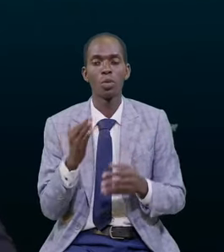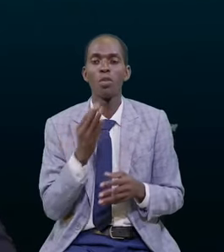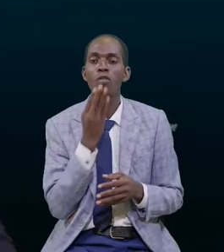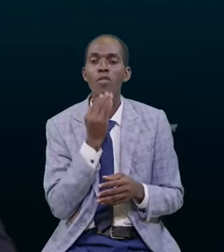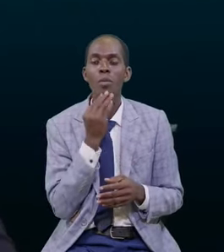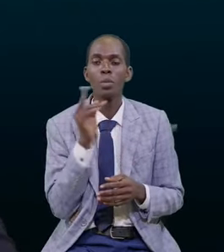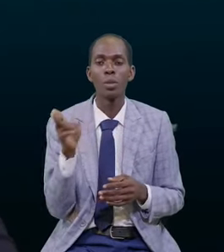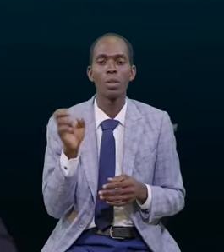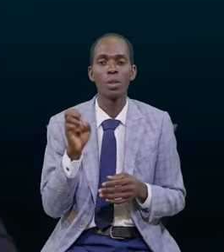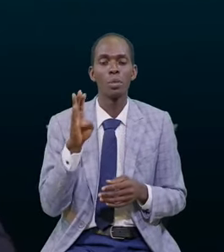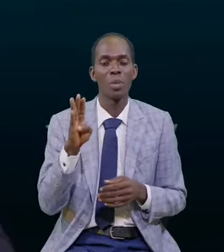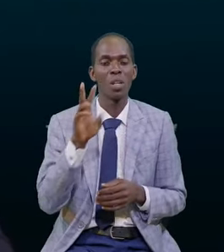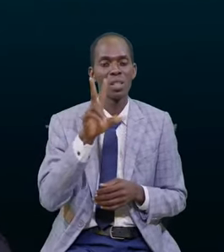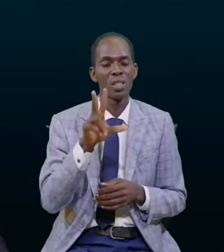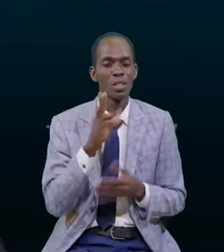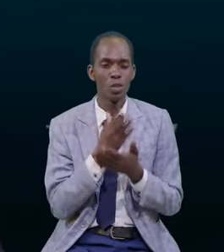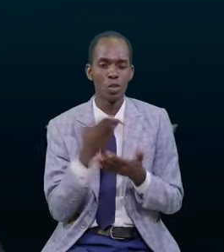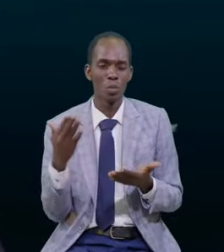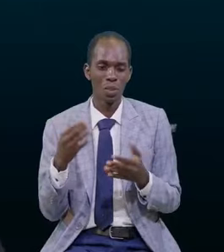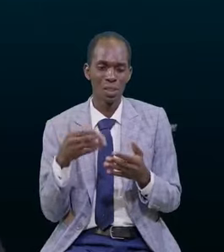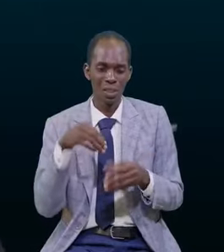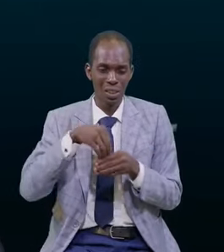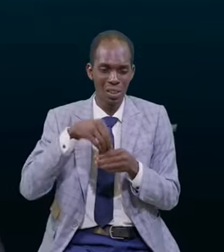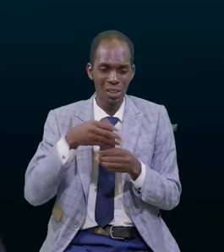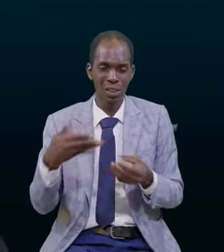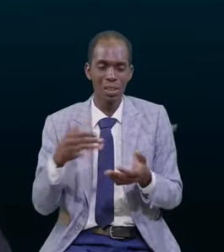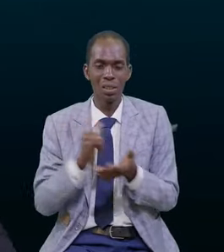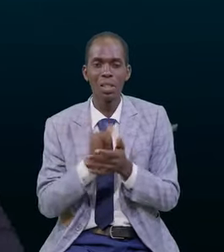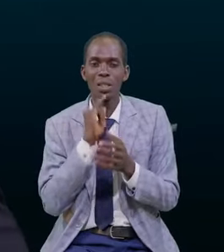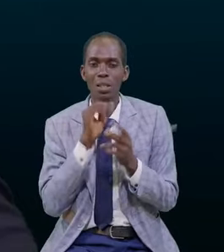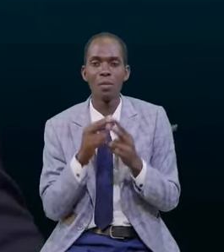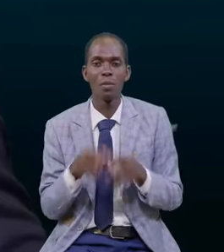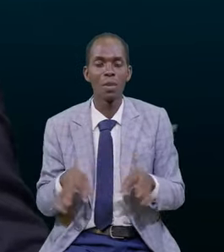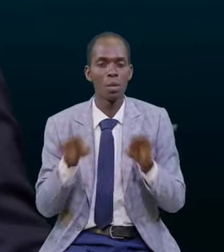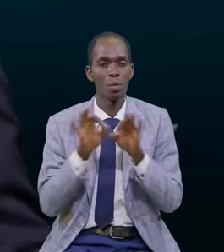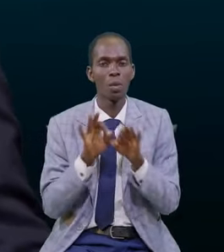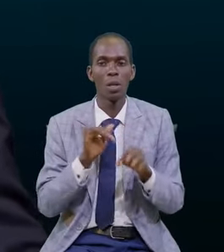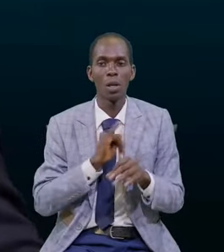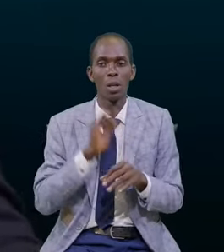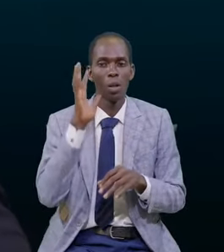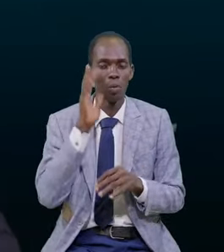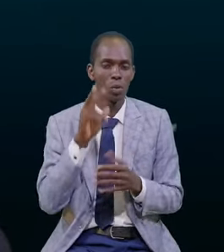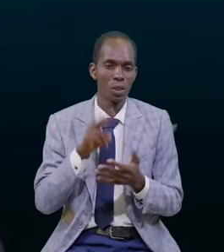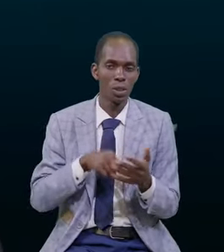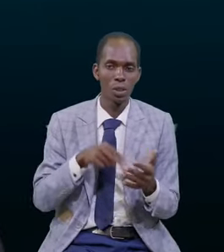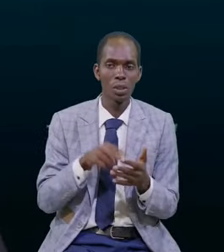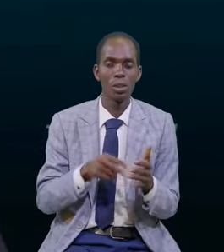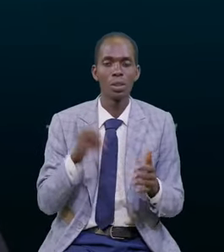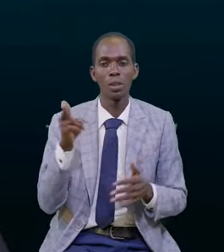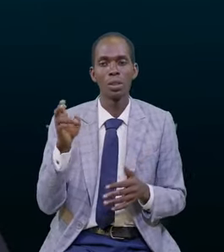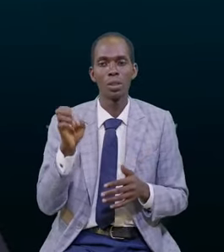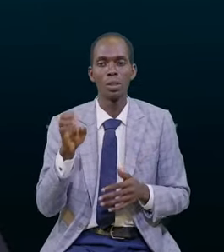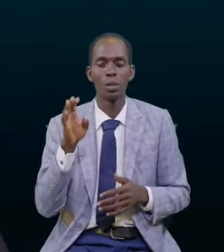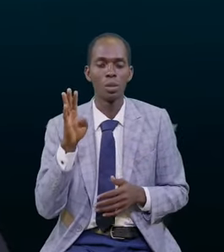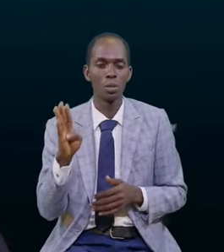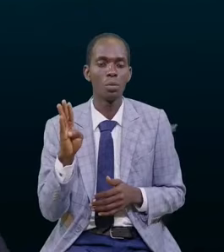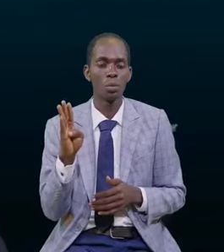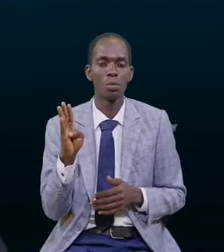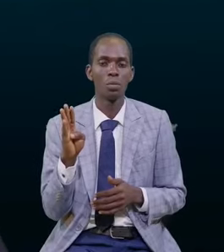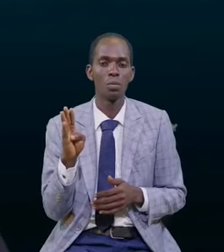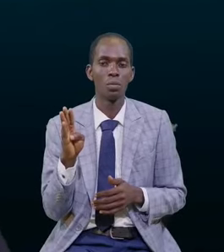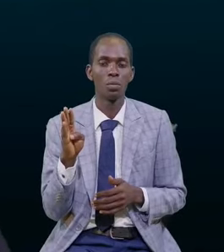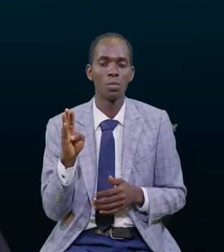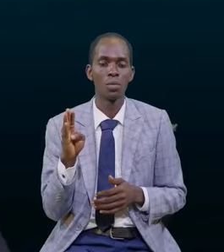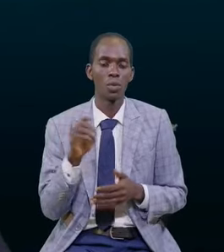something here that is really important for us and I'm just going to read through those six verses again to refresh your mind wherefore holy